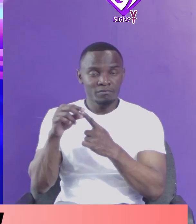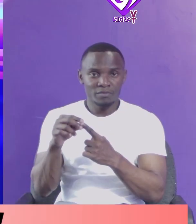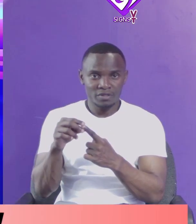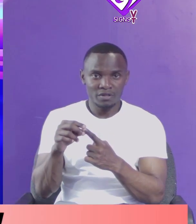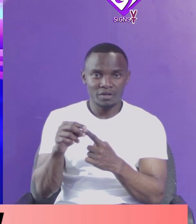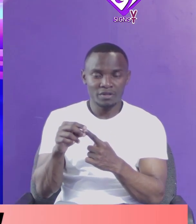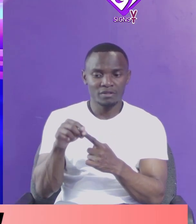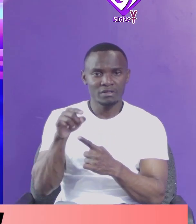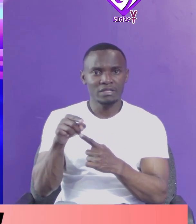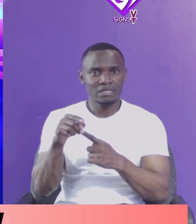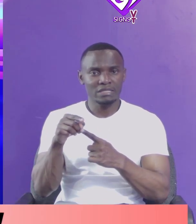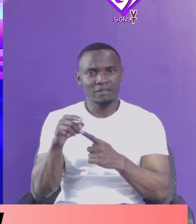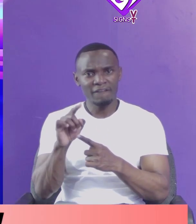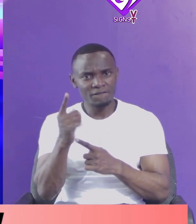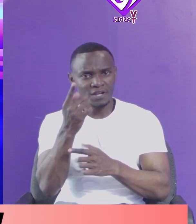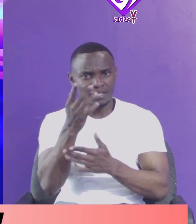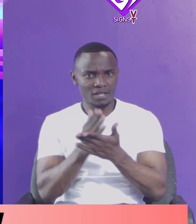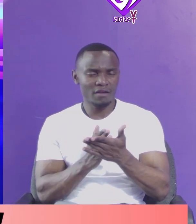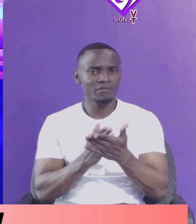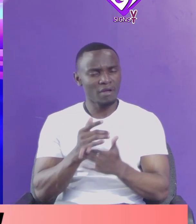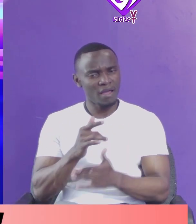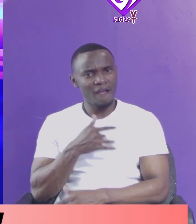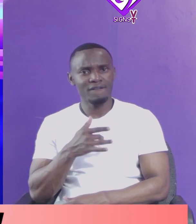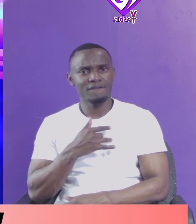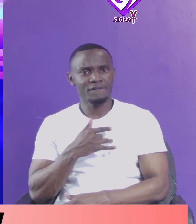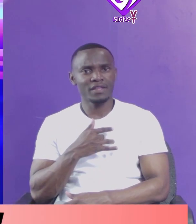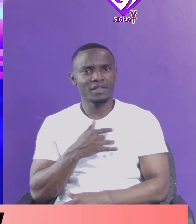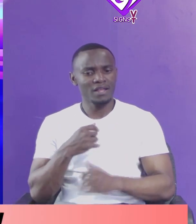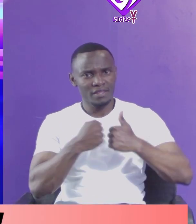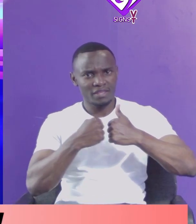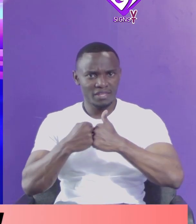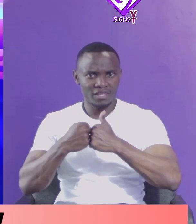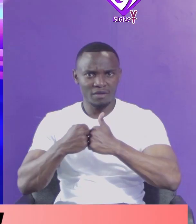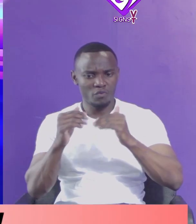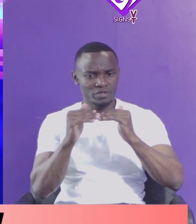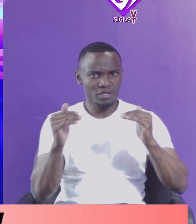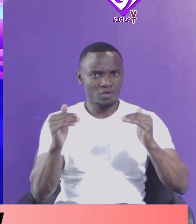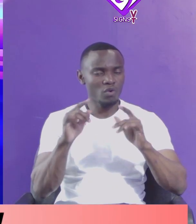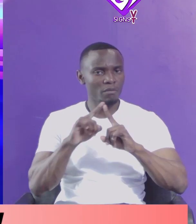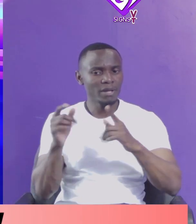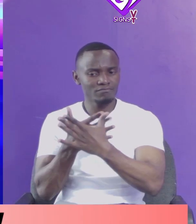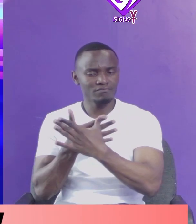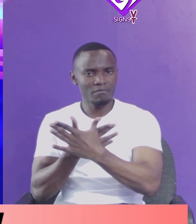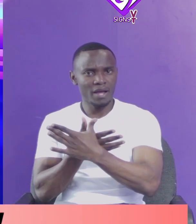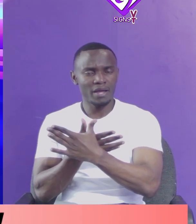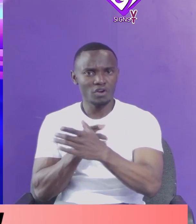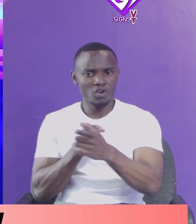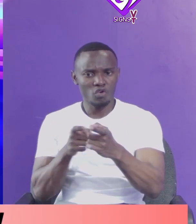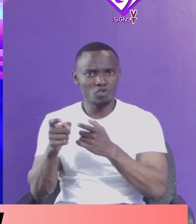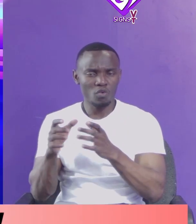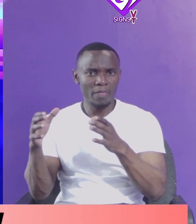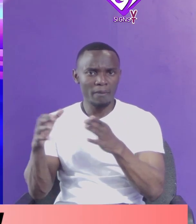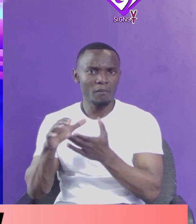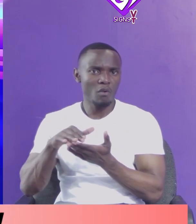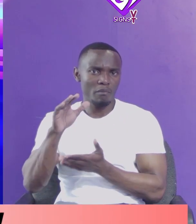was a little bit tied. Yeah. Yes, but Bayern still had most of the possession. I'm trying to remember the stats on